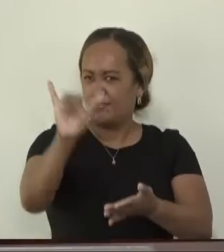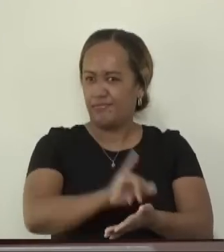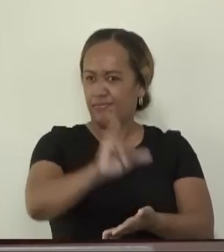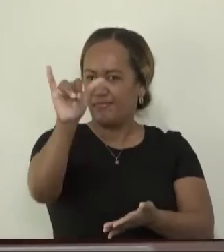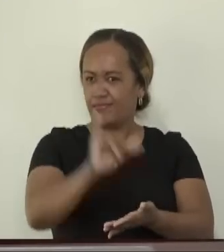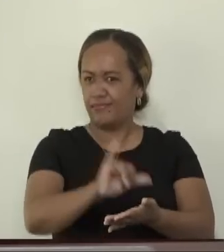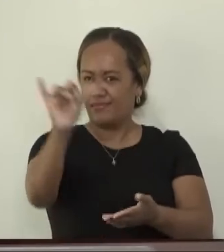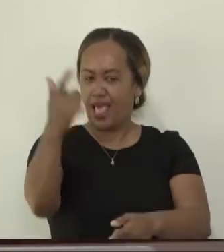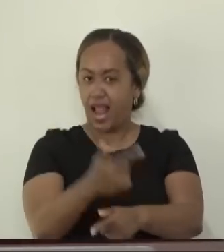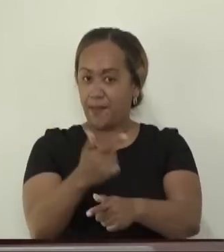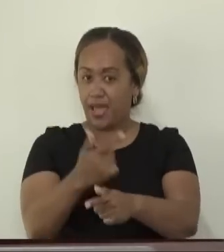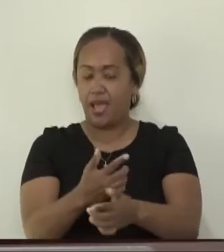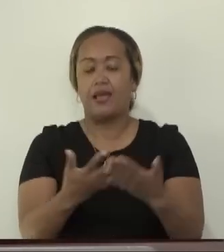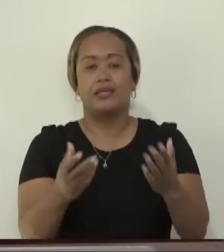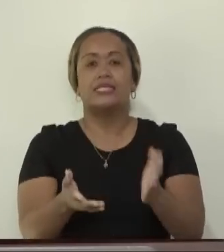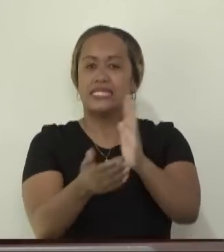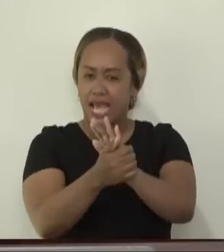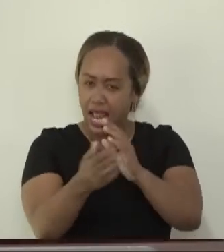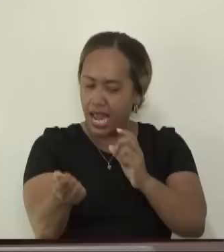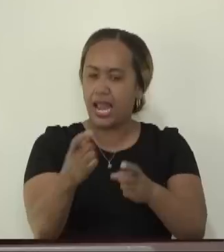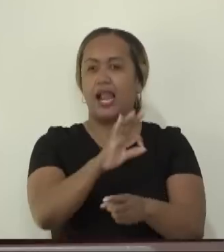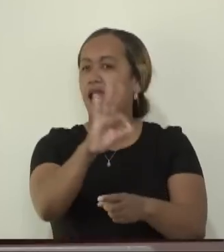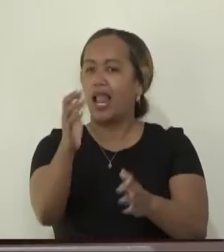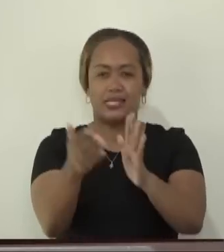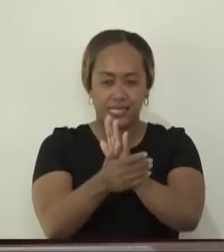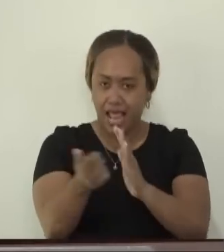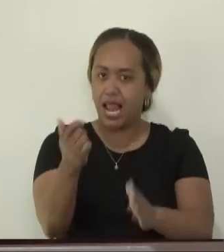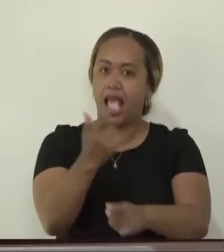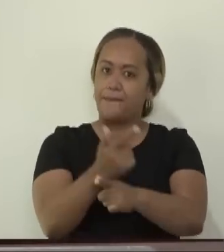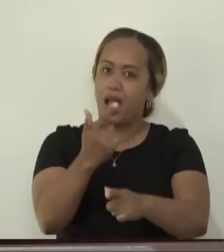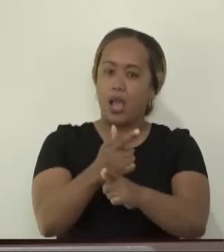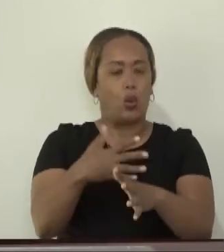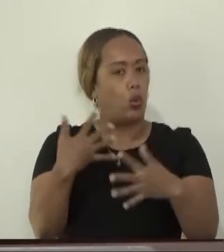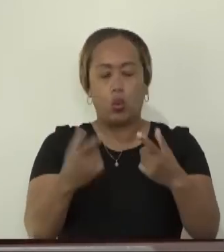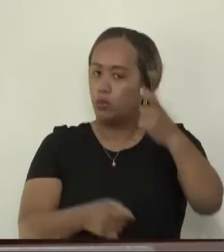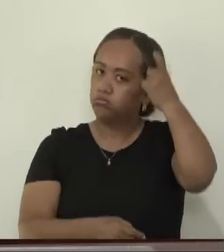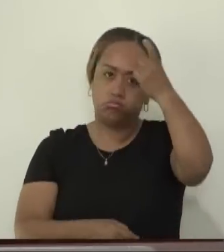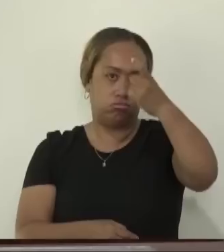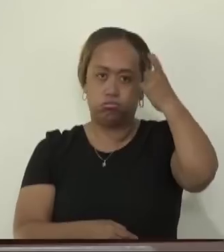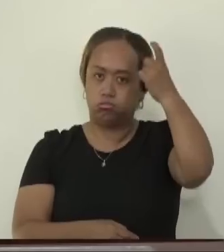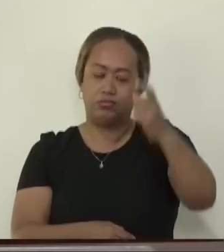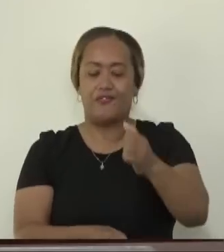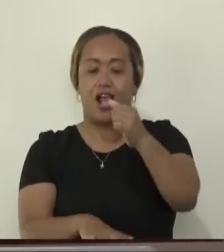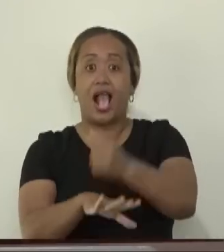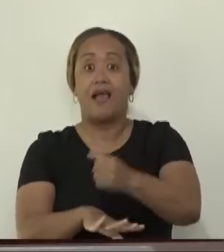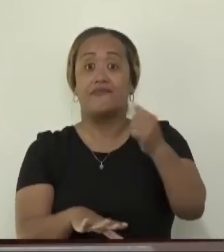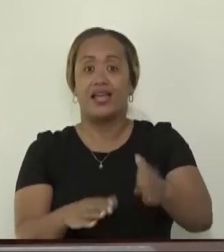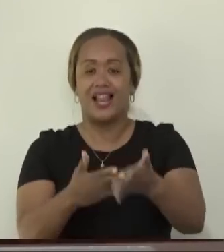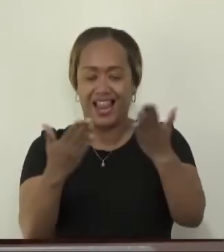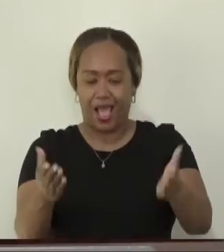of labor, both skilled and unskilled, is a serious concern for government